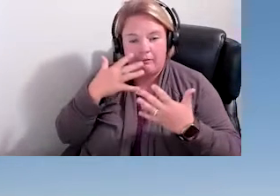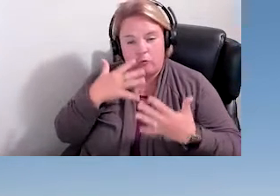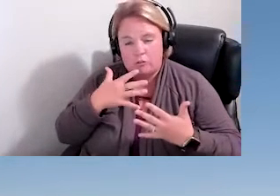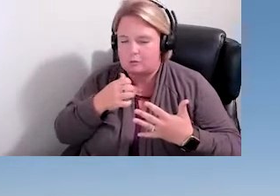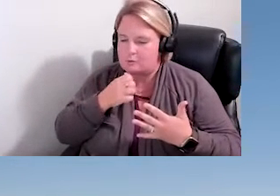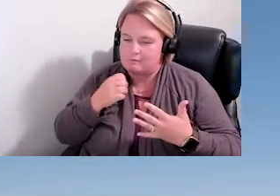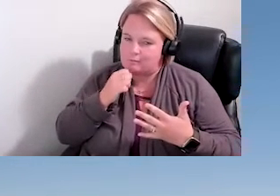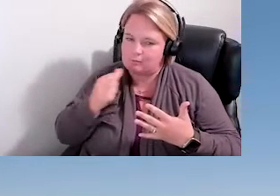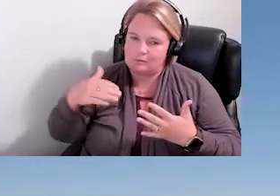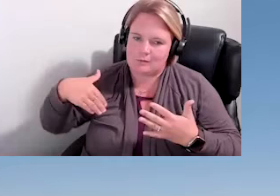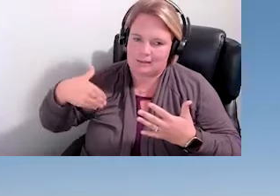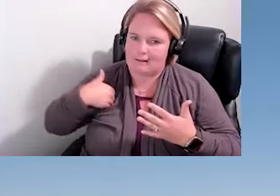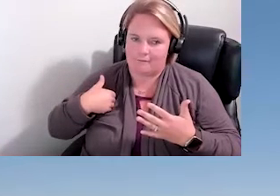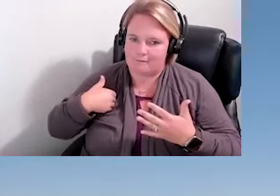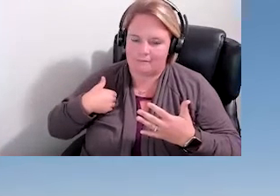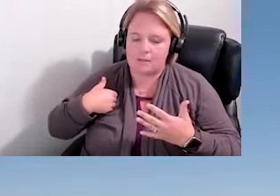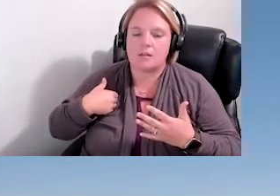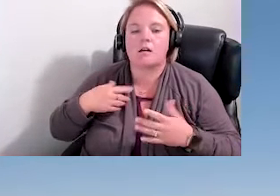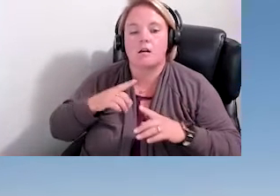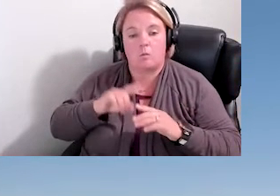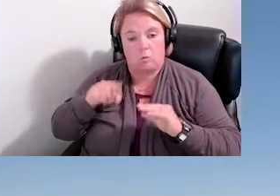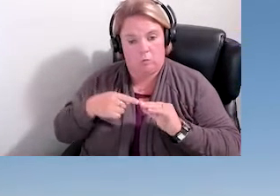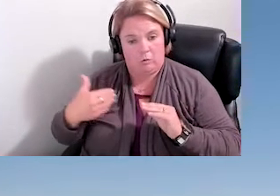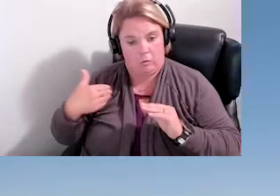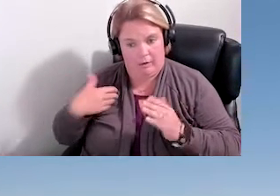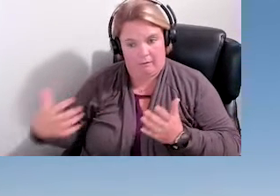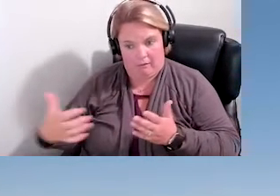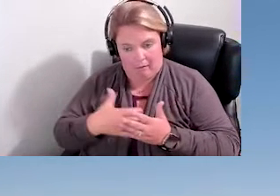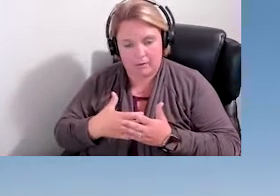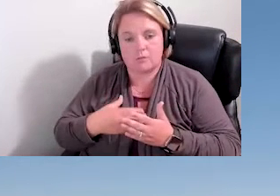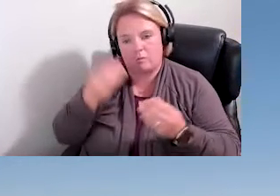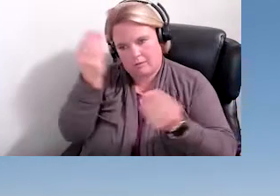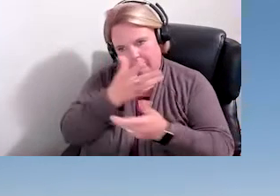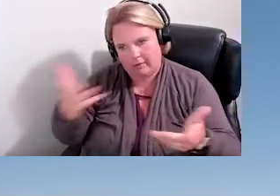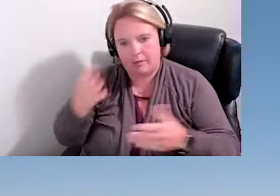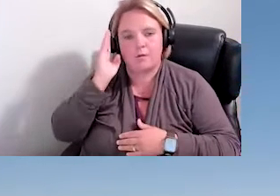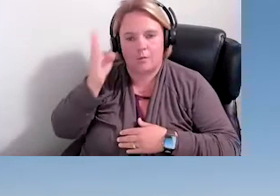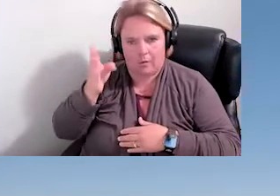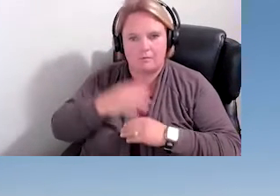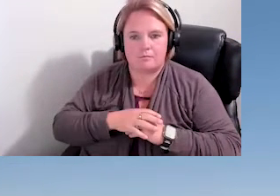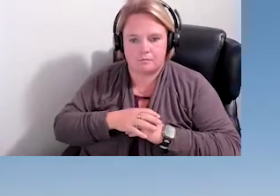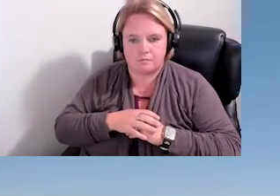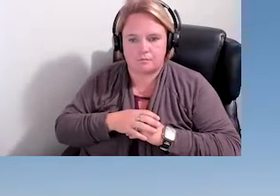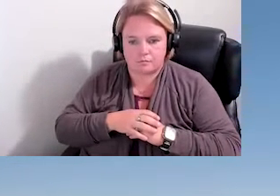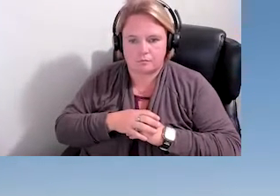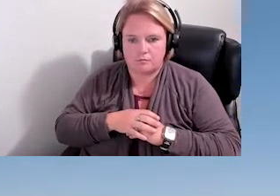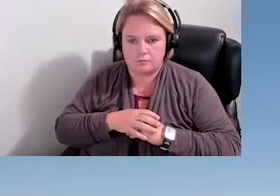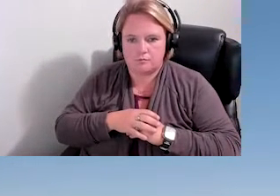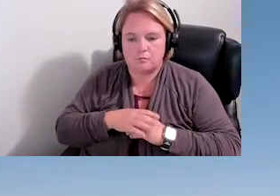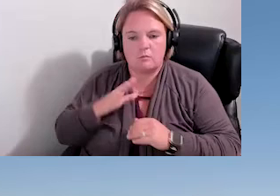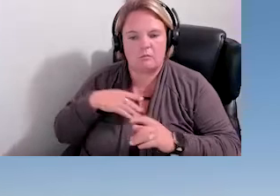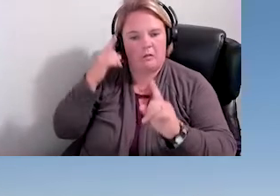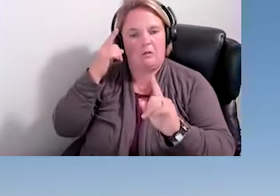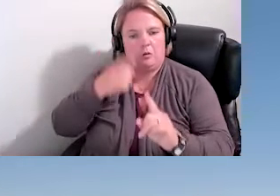We don't have control of all those processes. But once we get it, we will share with our instructional colleagues and other counseling colleagues and work towards